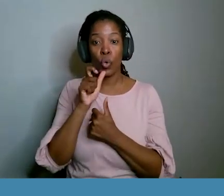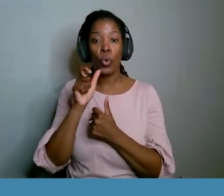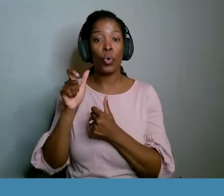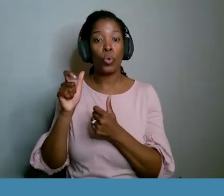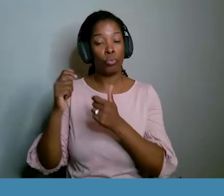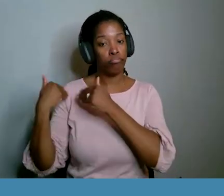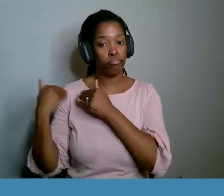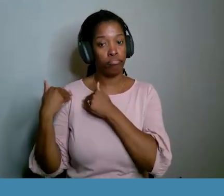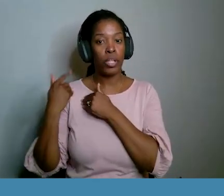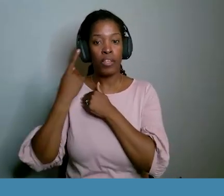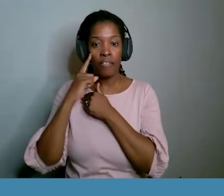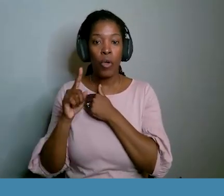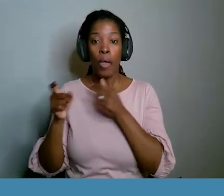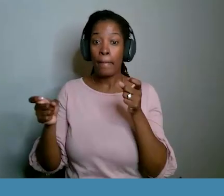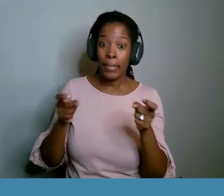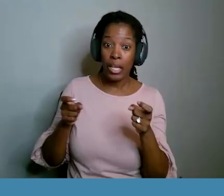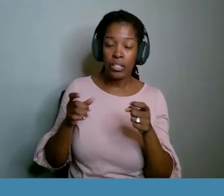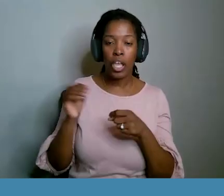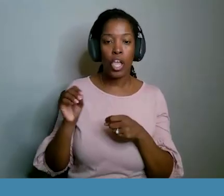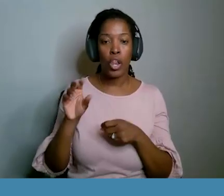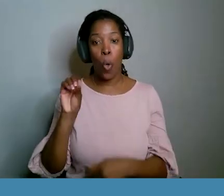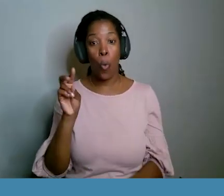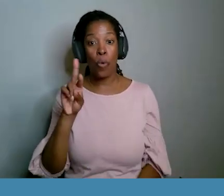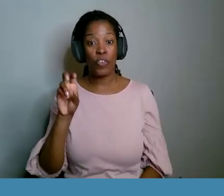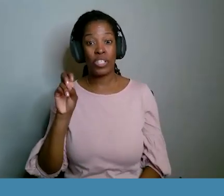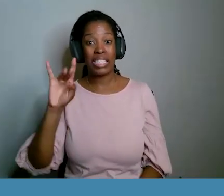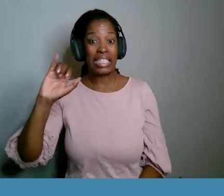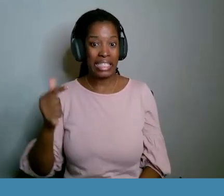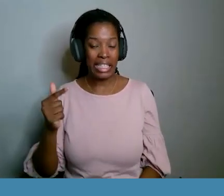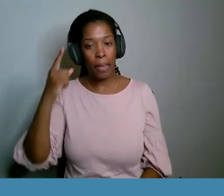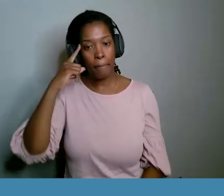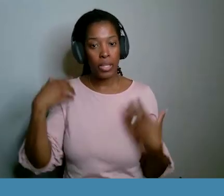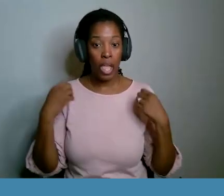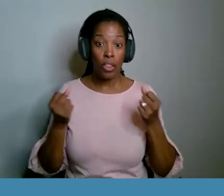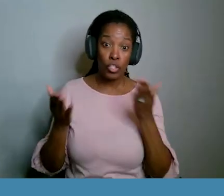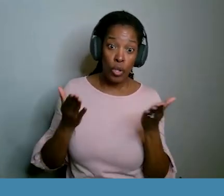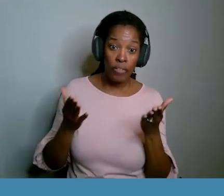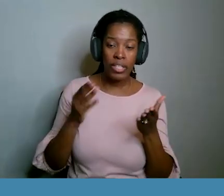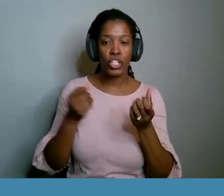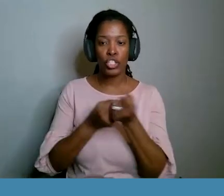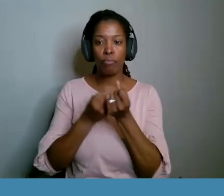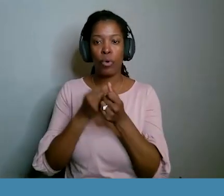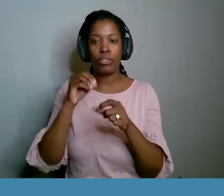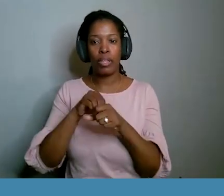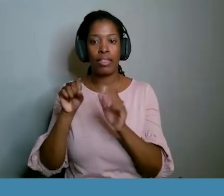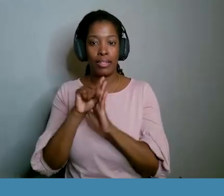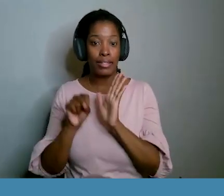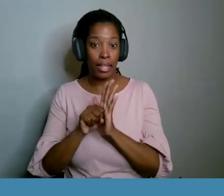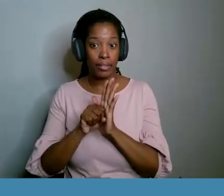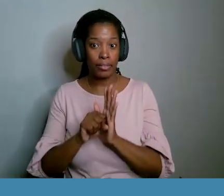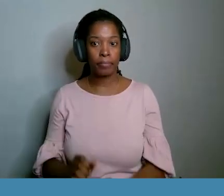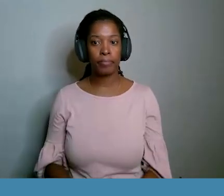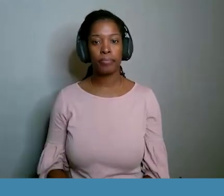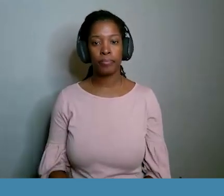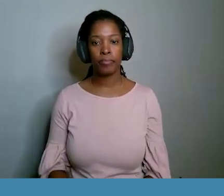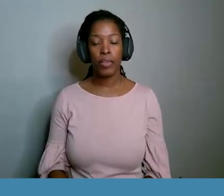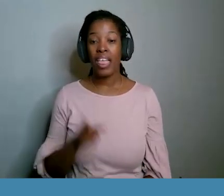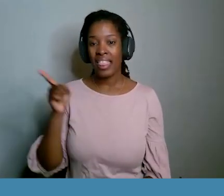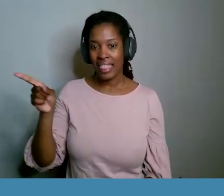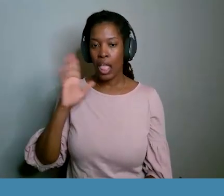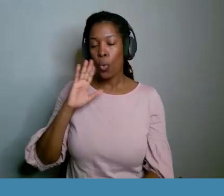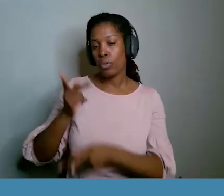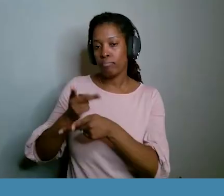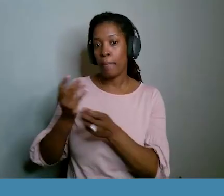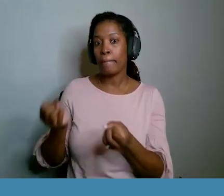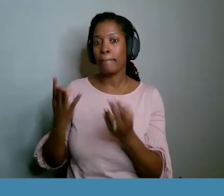and overseeing the mental health services and supports around the state. So they oversee many of the programs that we're going to be talking about